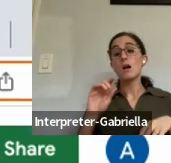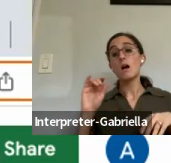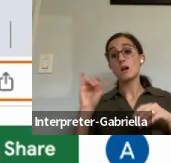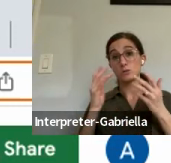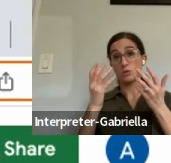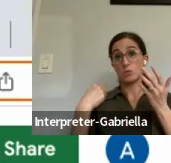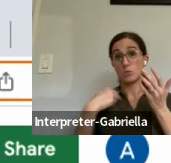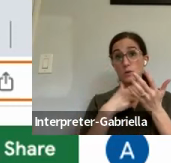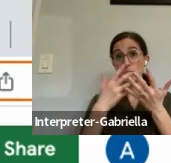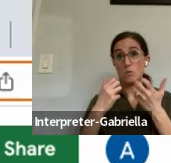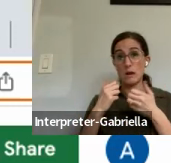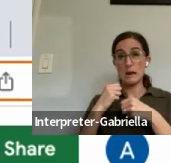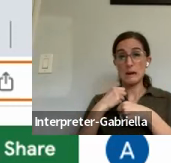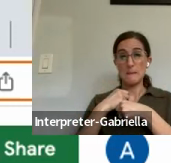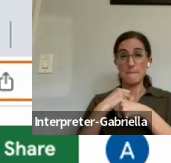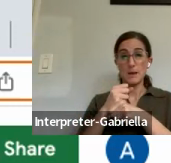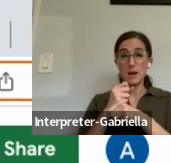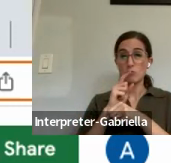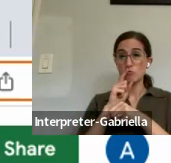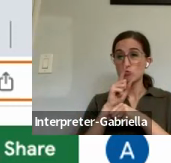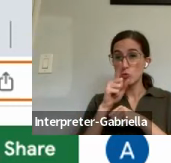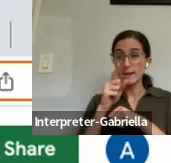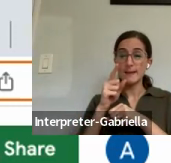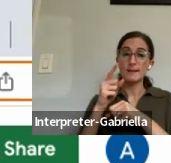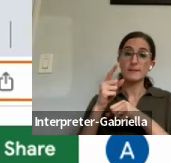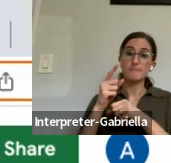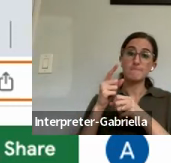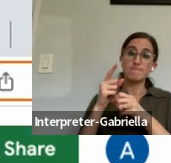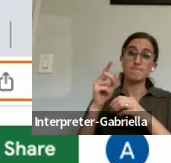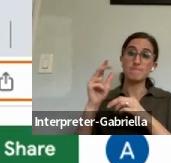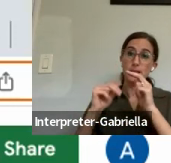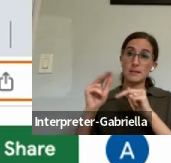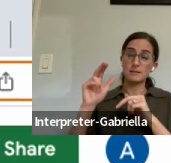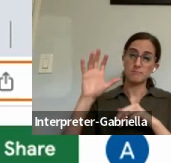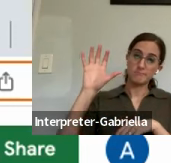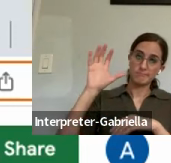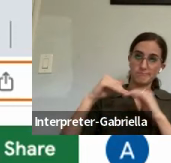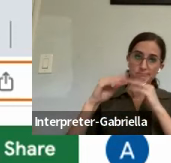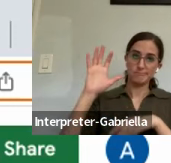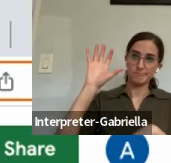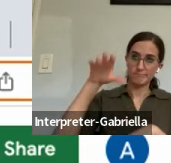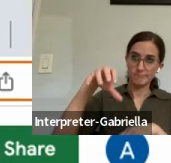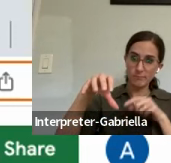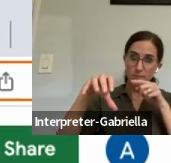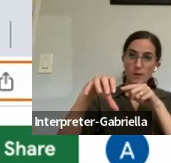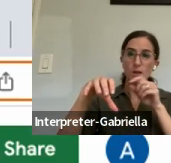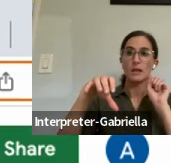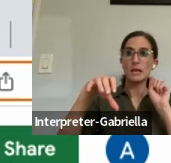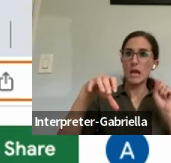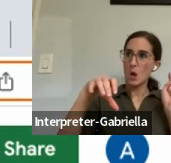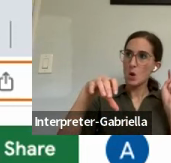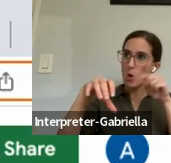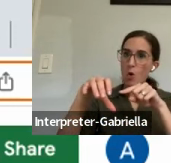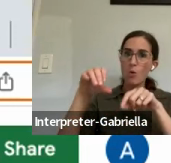where adult learners could work and earn a living, contributing